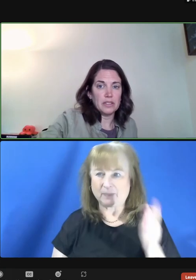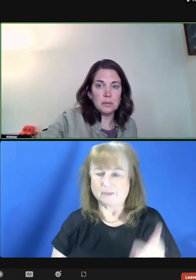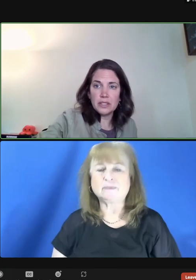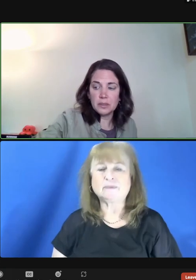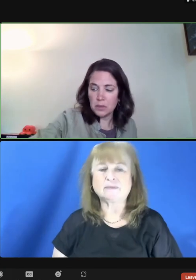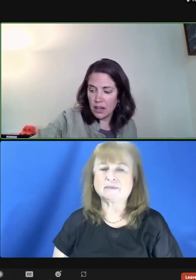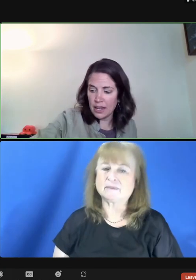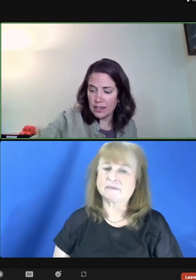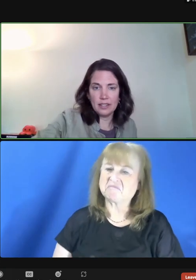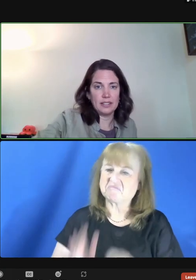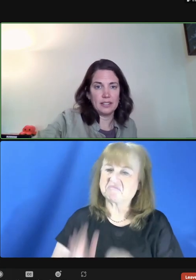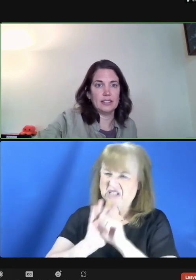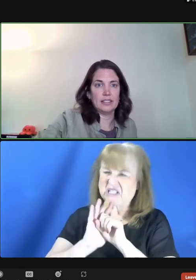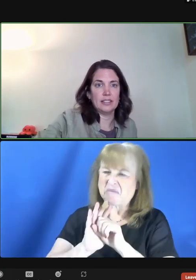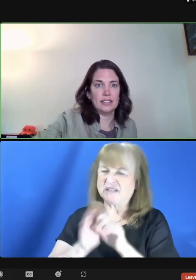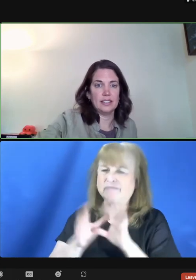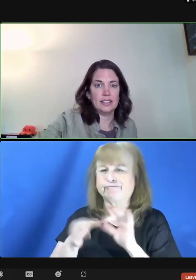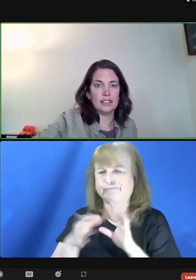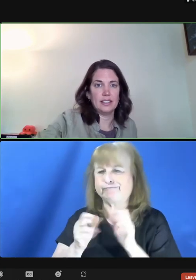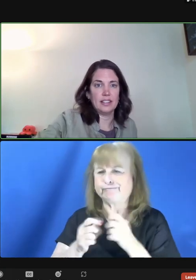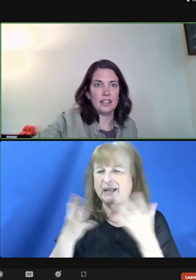We talk about symbolism a lot.